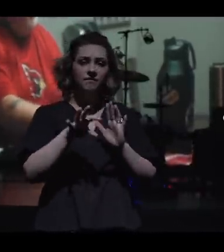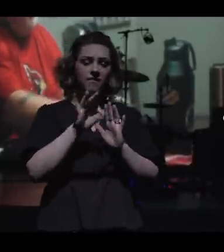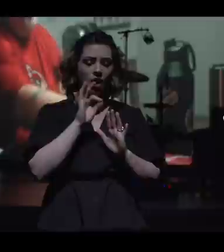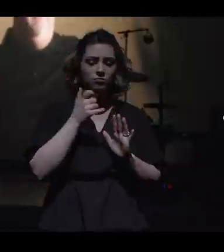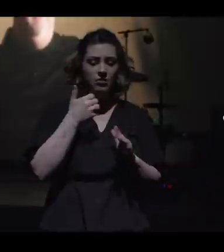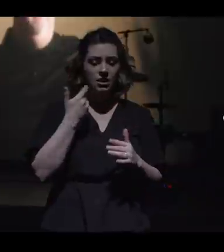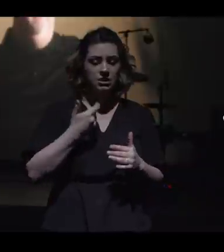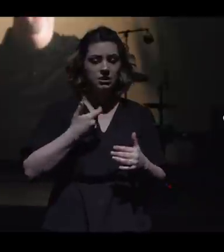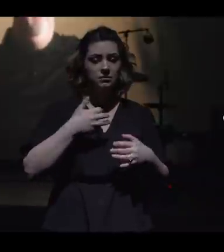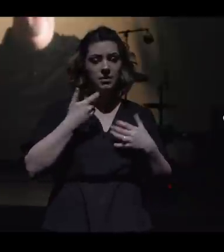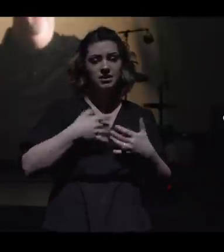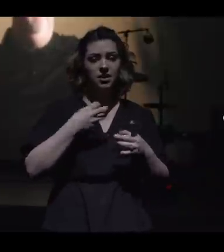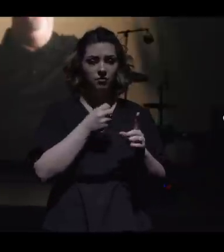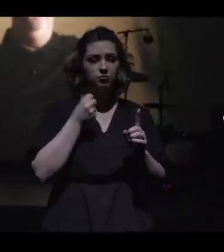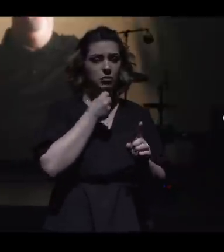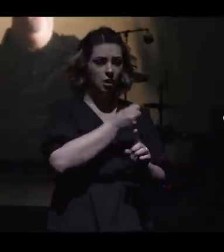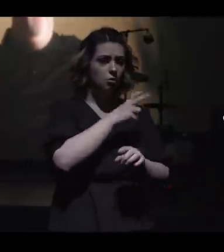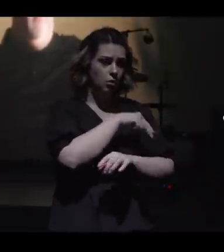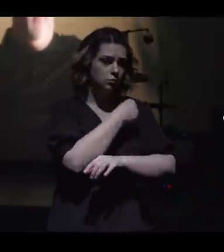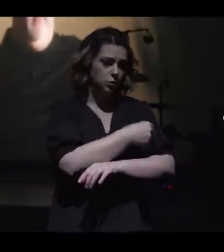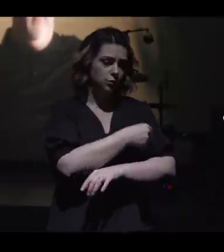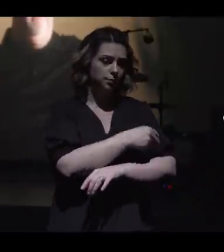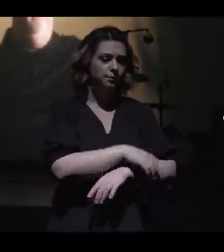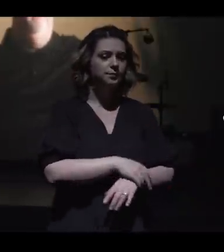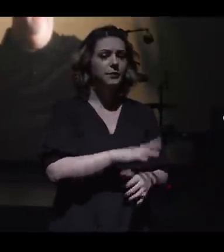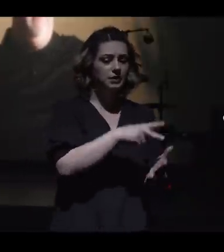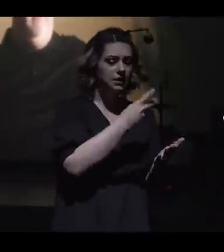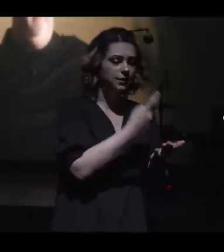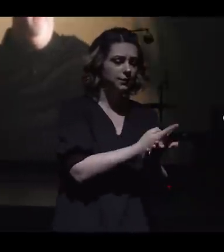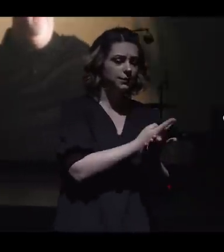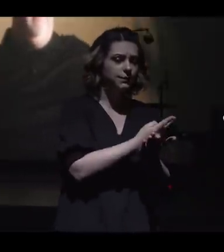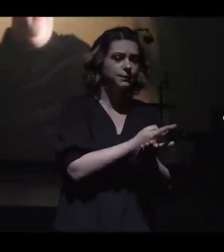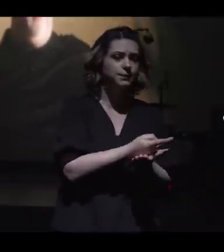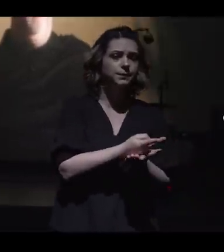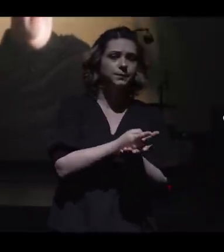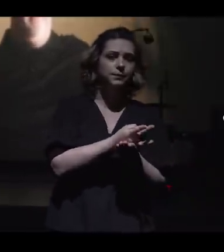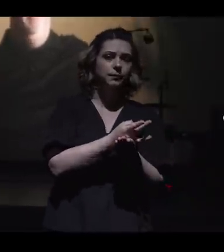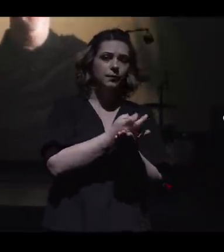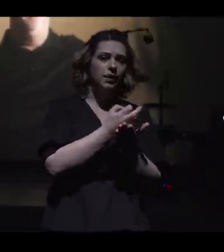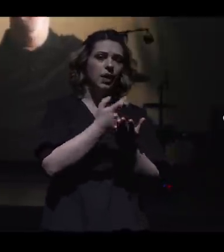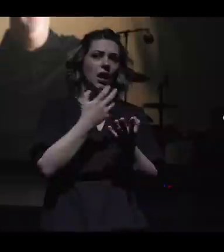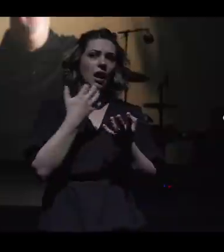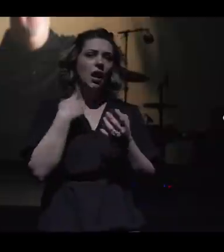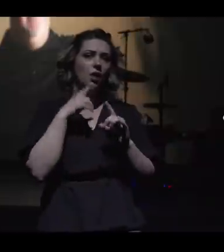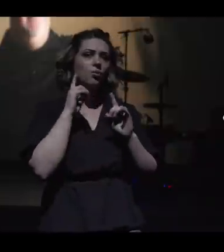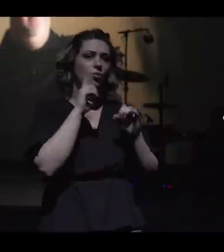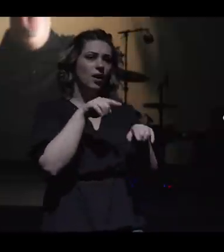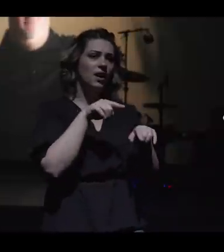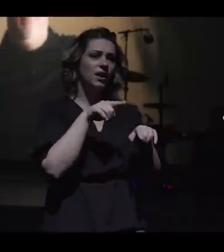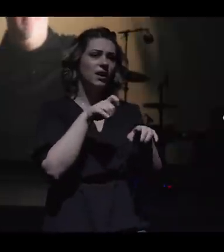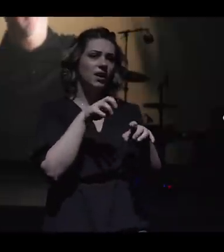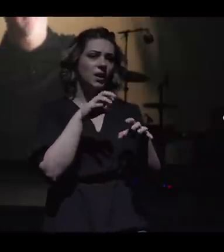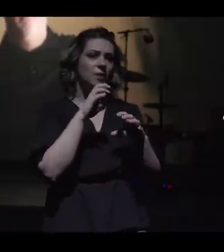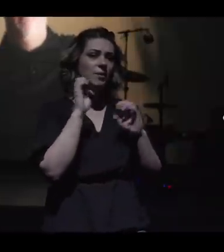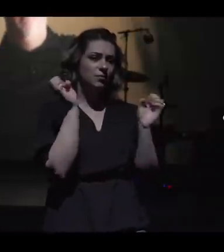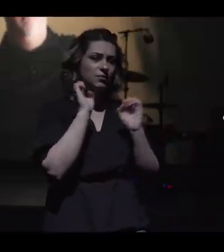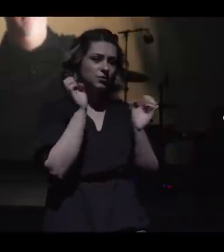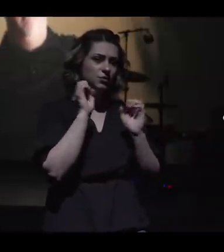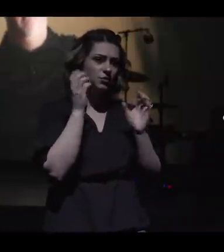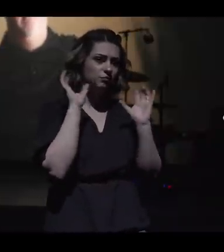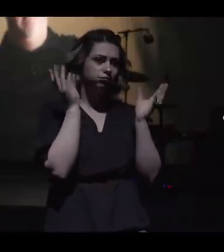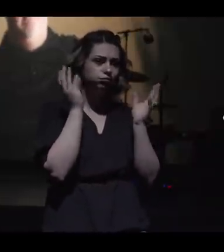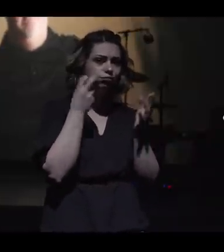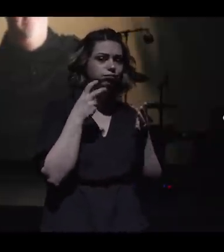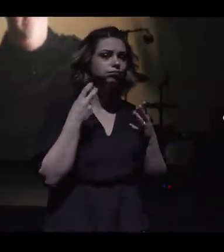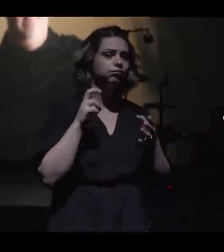hospital. Found myself on a gurney. I had been transported by ambulance. My blood pressure was through the roof.